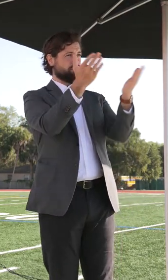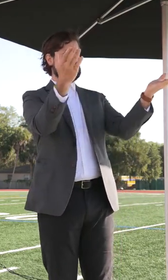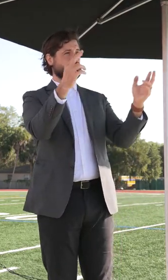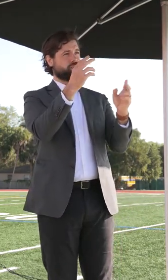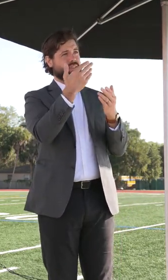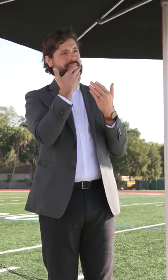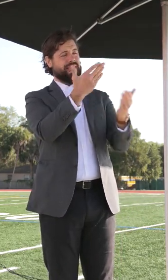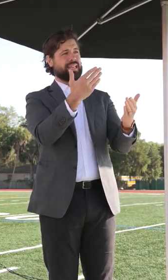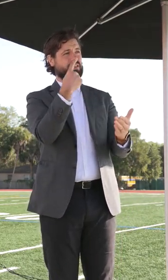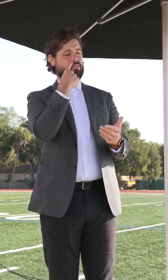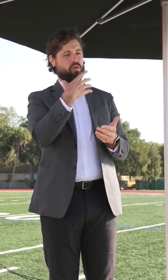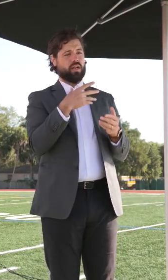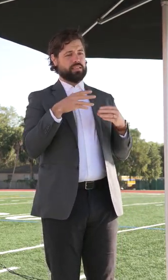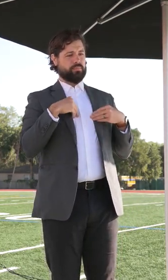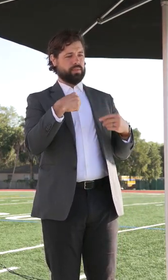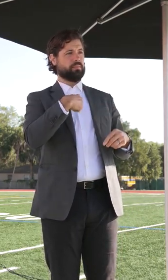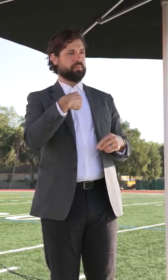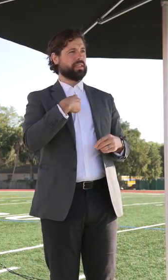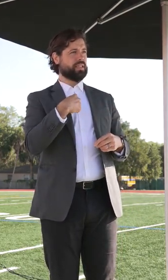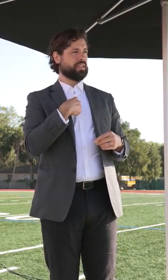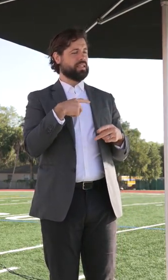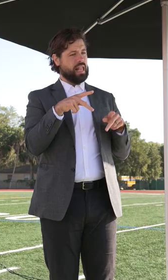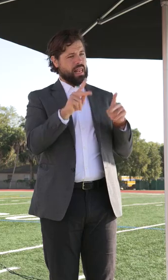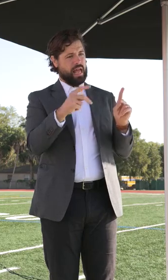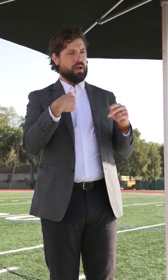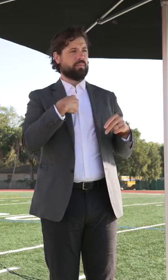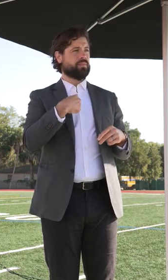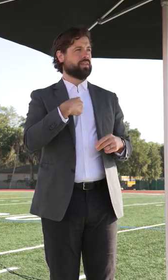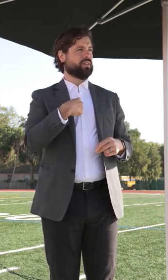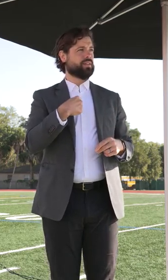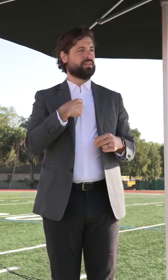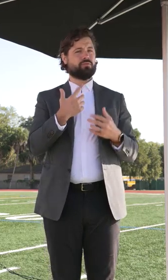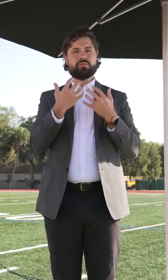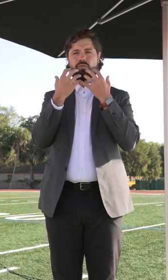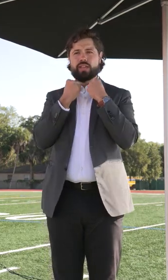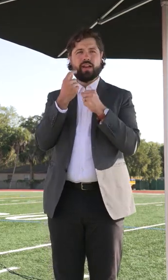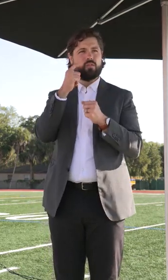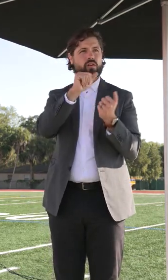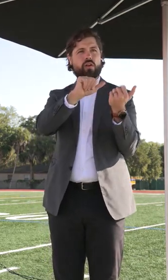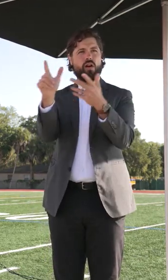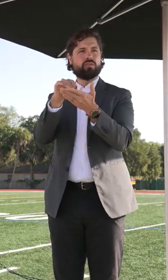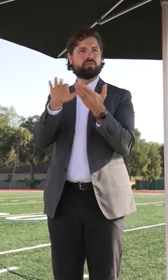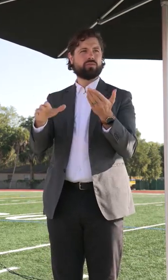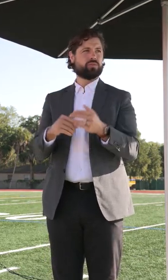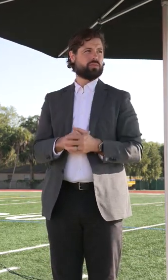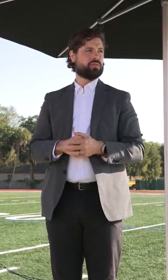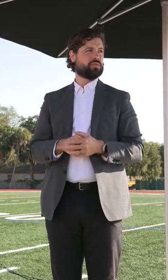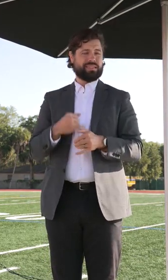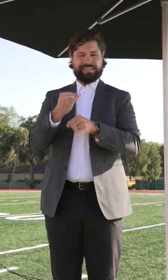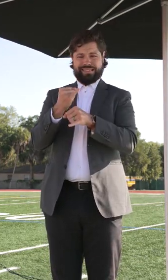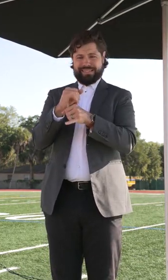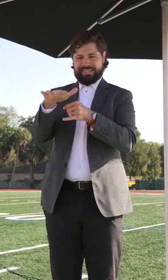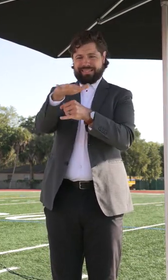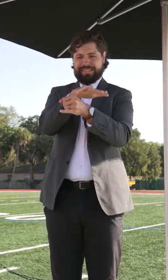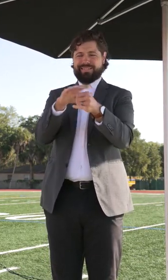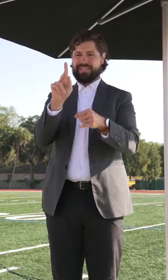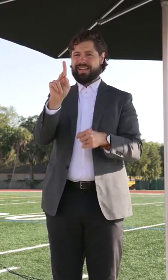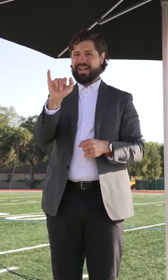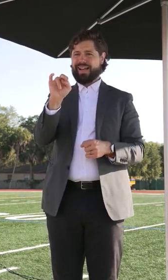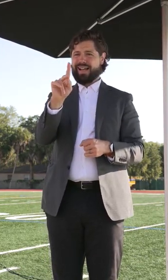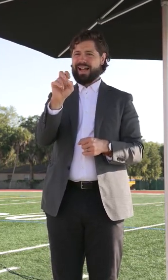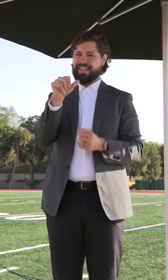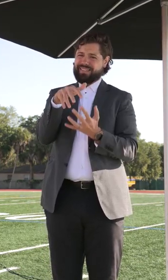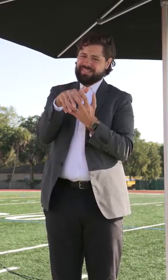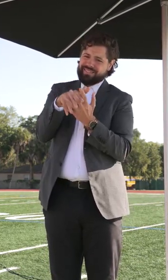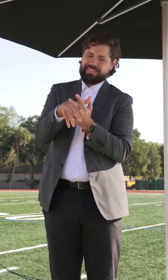chance on me, for caring about every student, for being a place where kindness lives. Dear